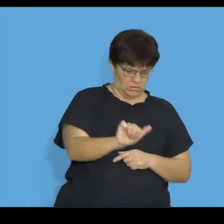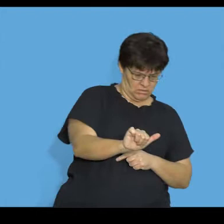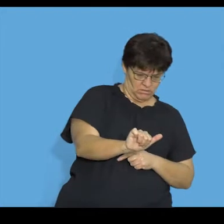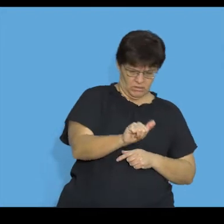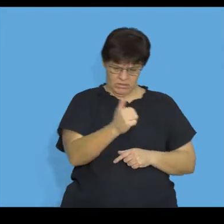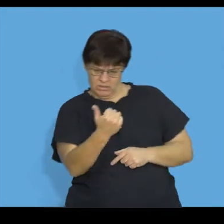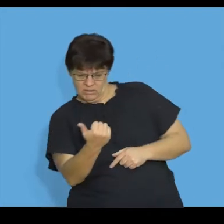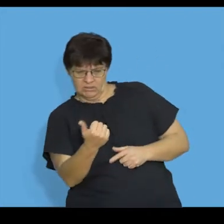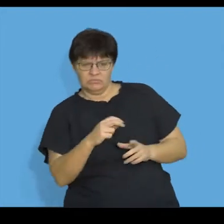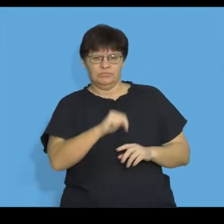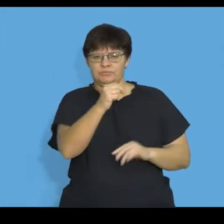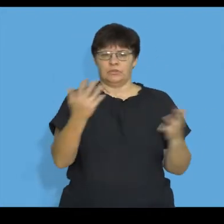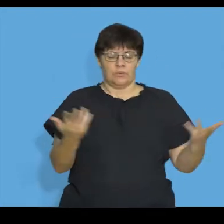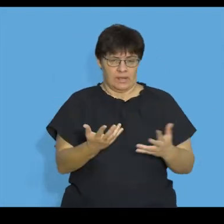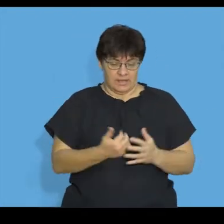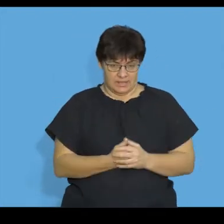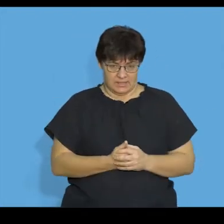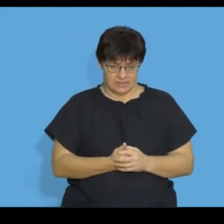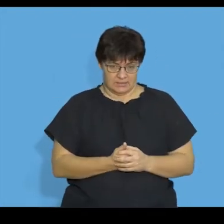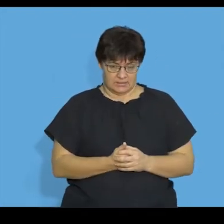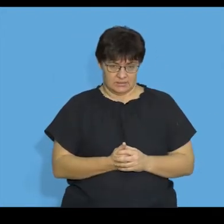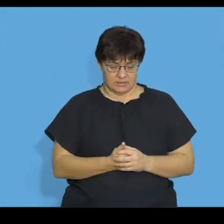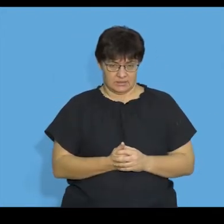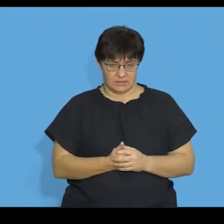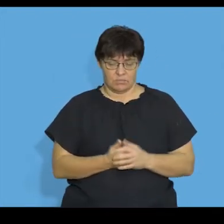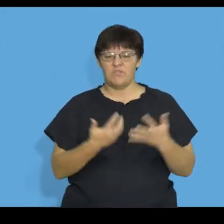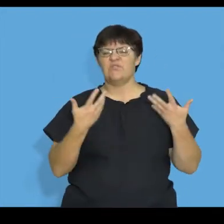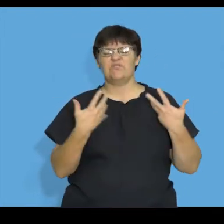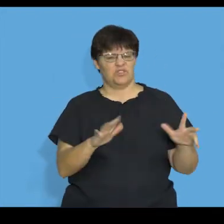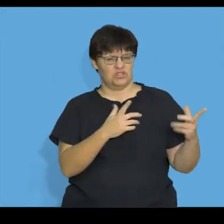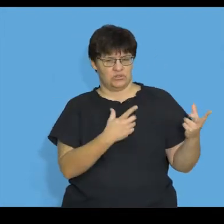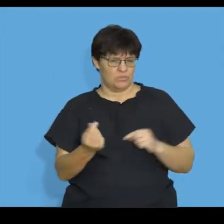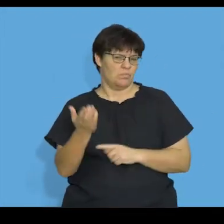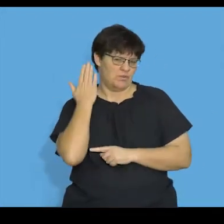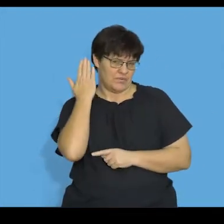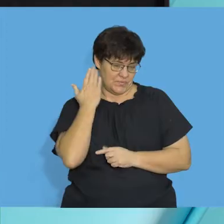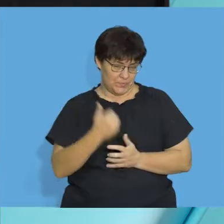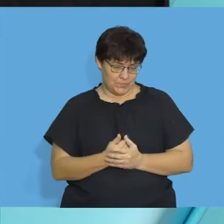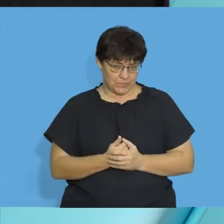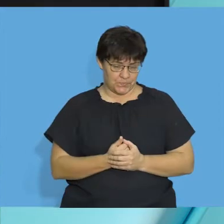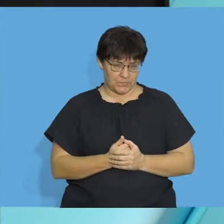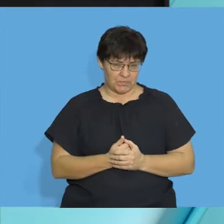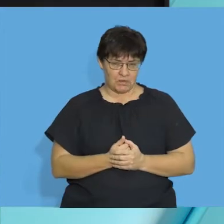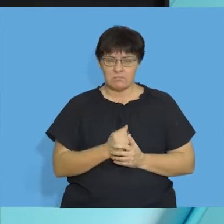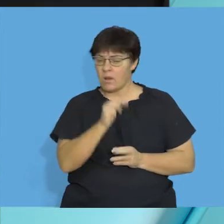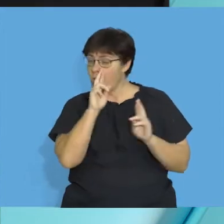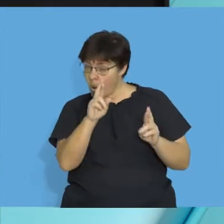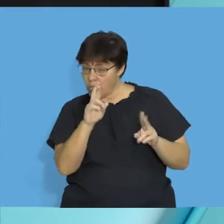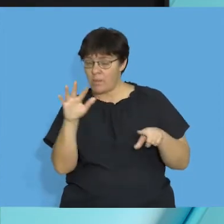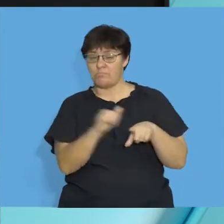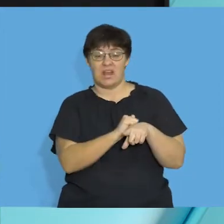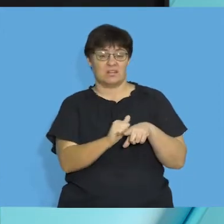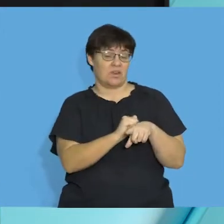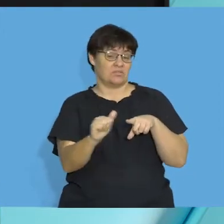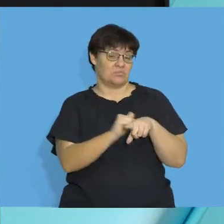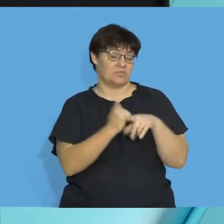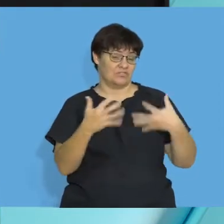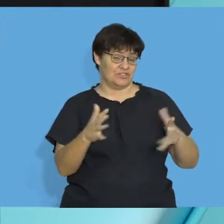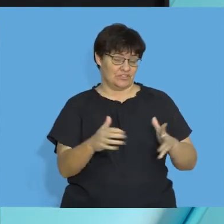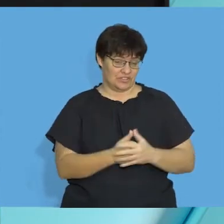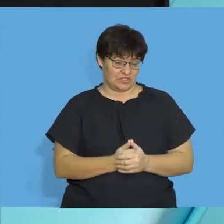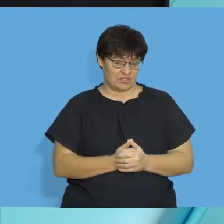find the north pole of a loop or a coil, and we've done this in previous lessons. So I hope you've been practicing and you can